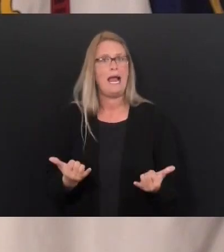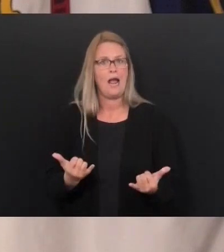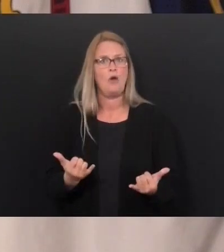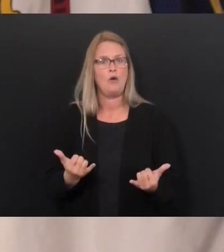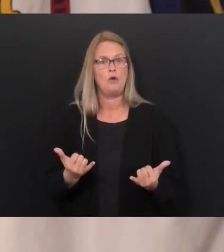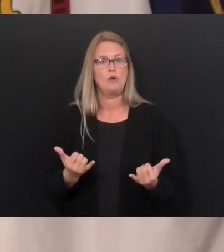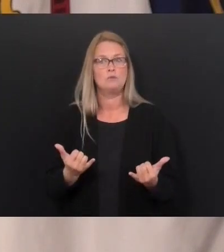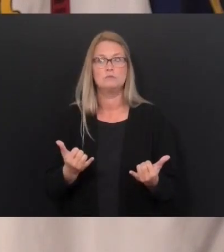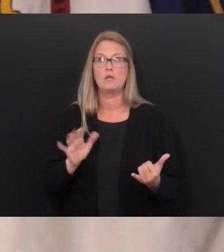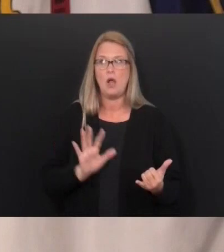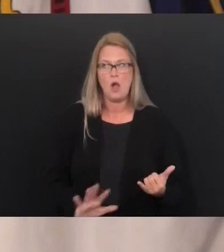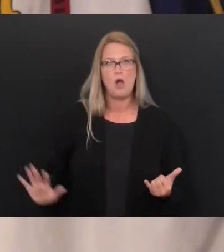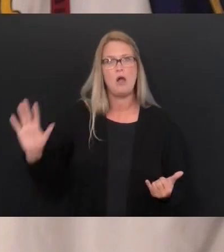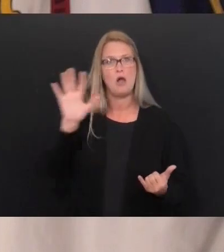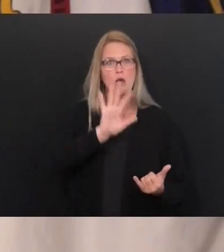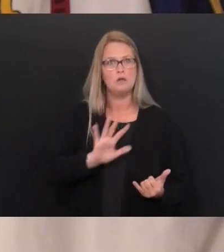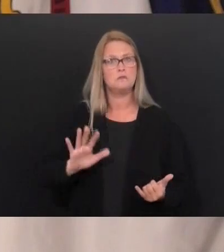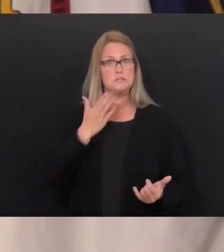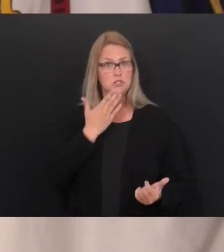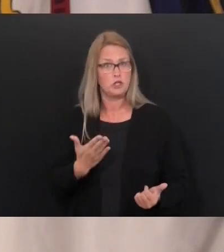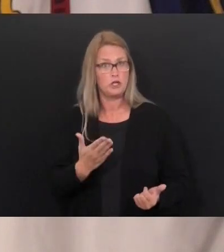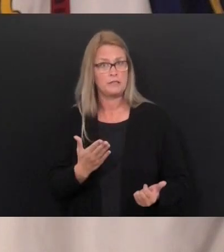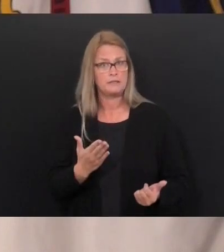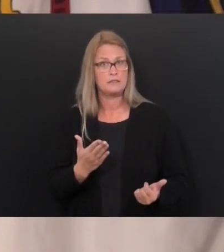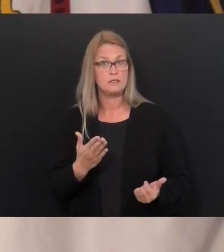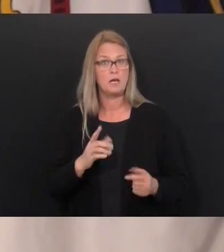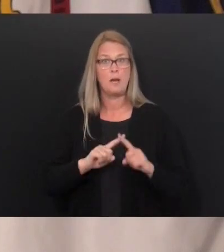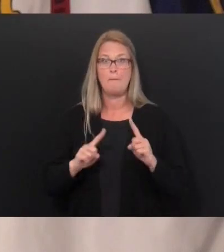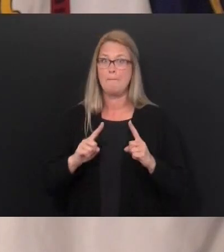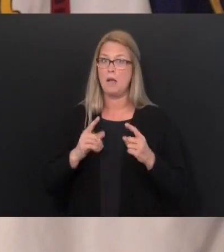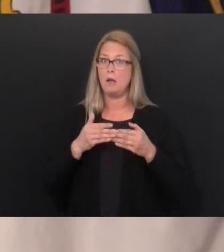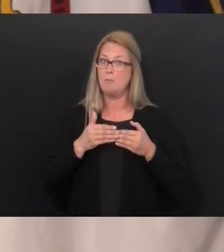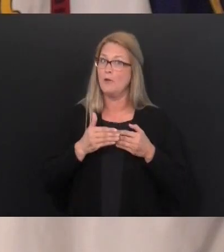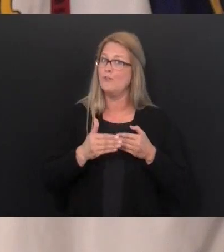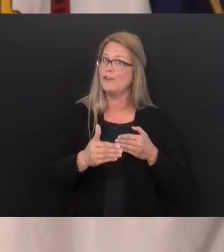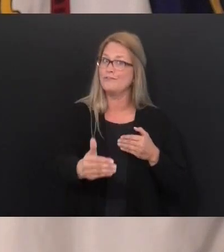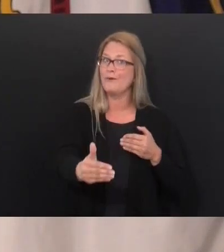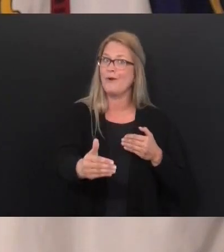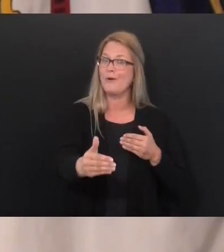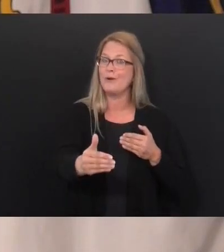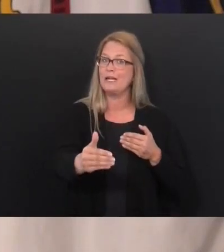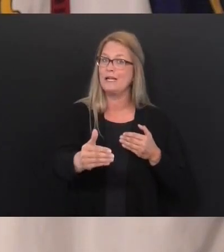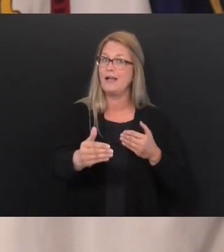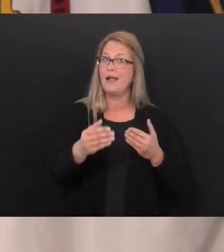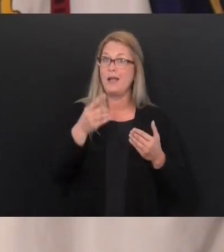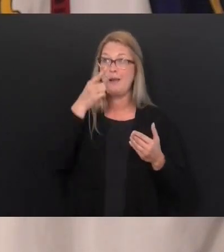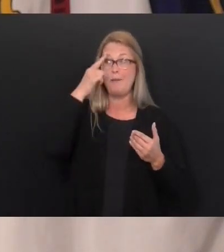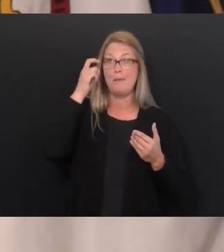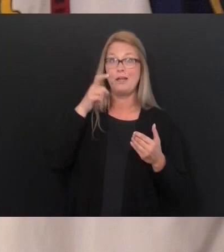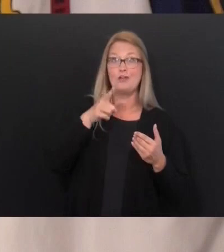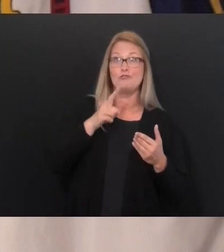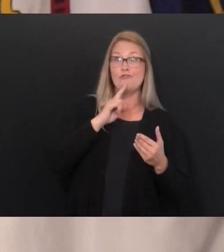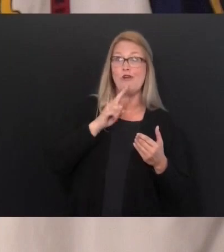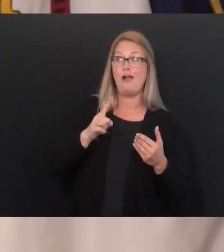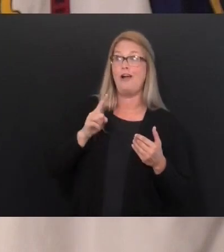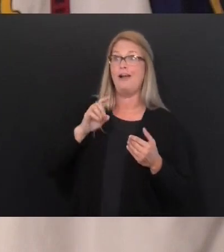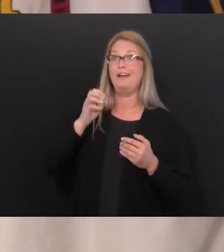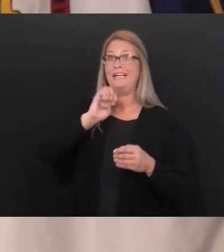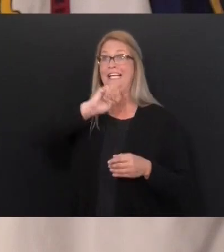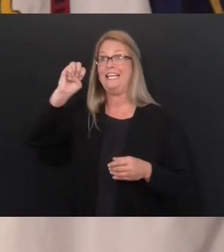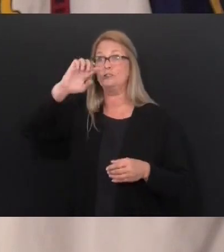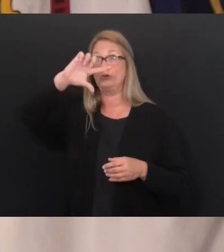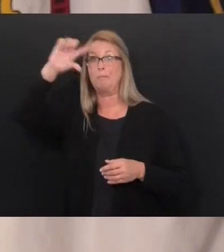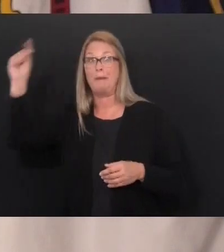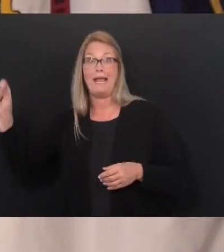we look good, you know, but as we move forward, just because you happen to be in one of the Eastern